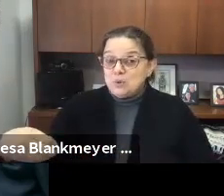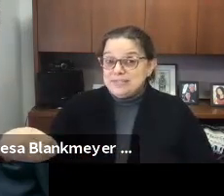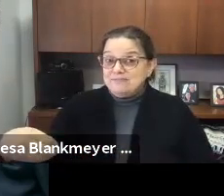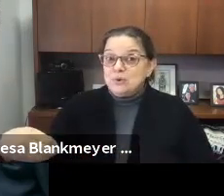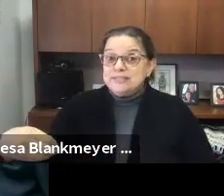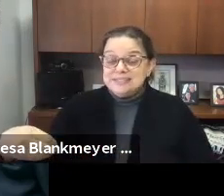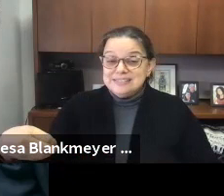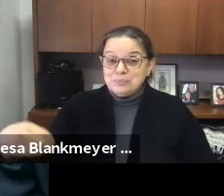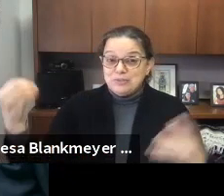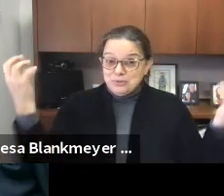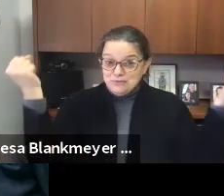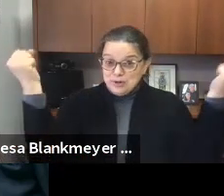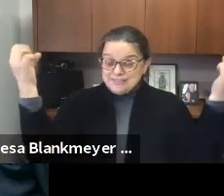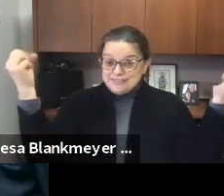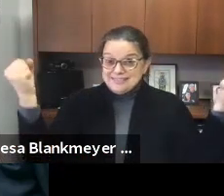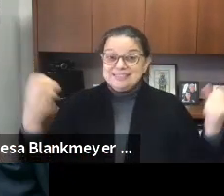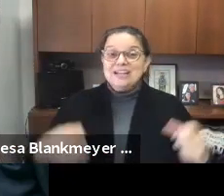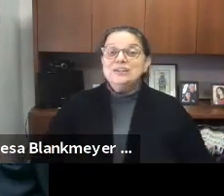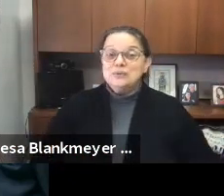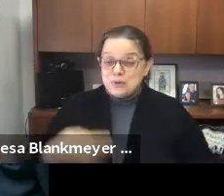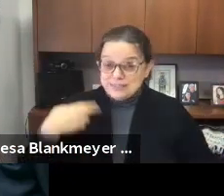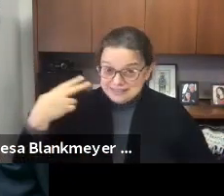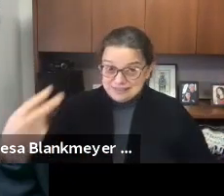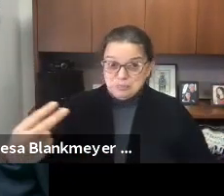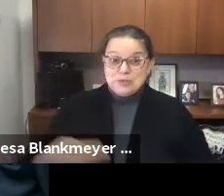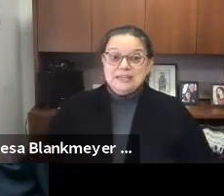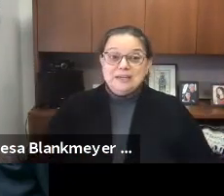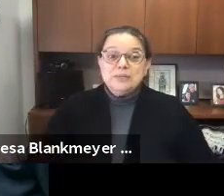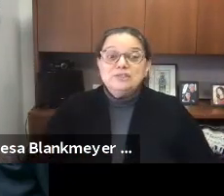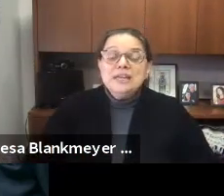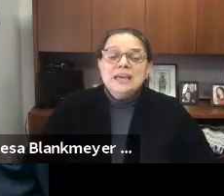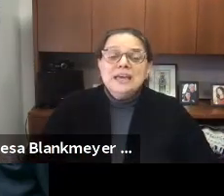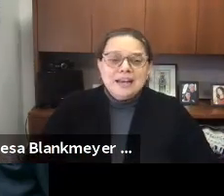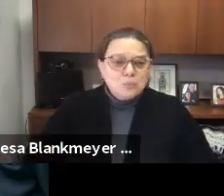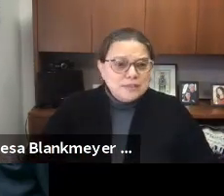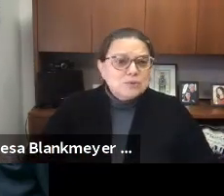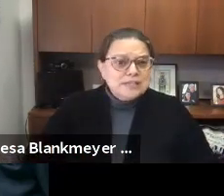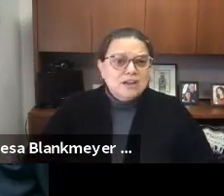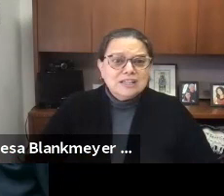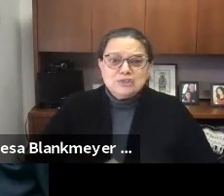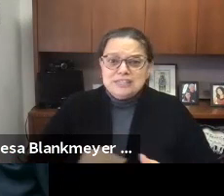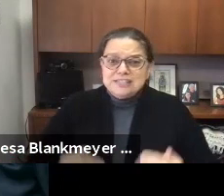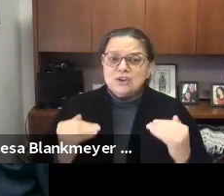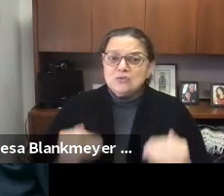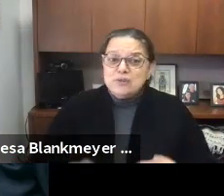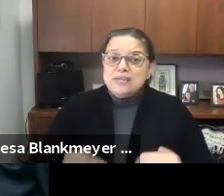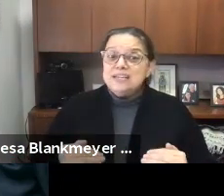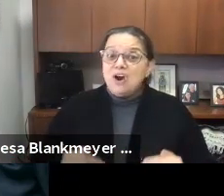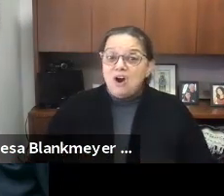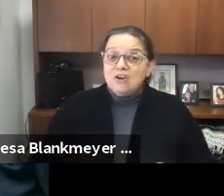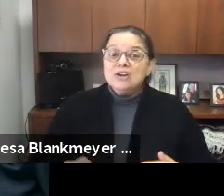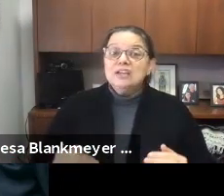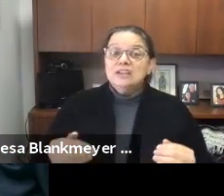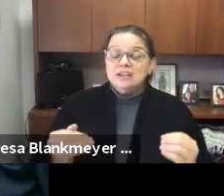from more deaf voices, whether they're voices in sign or voices in spoken language. And I want to acknowledge these are